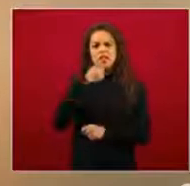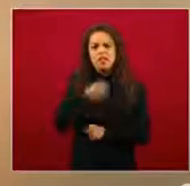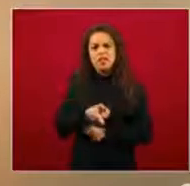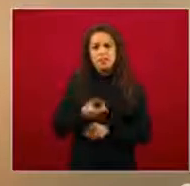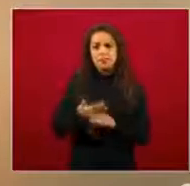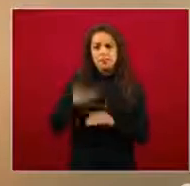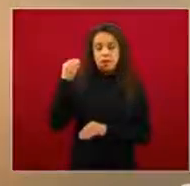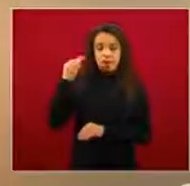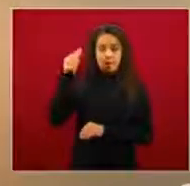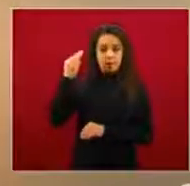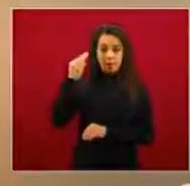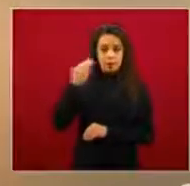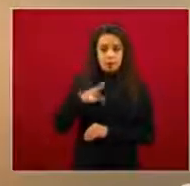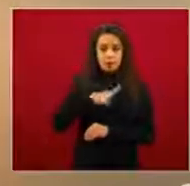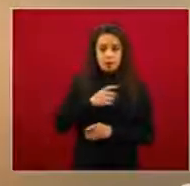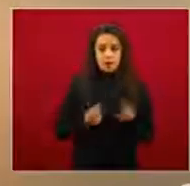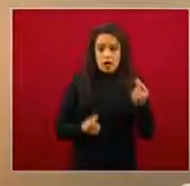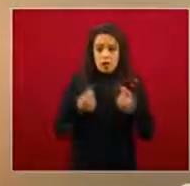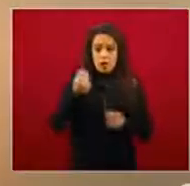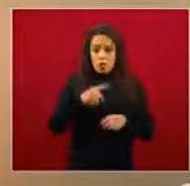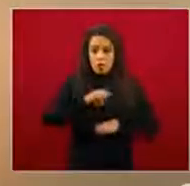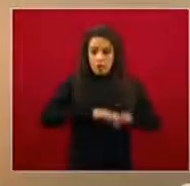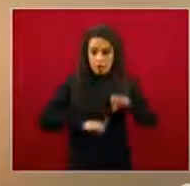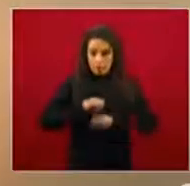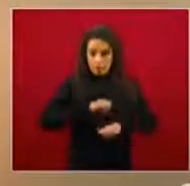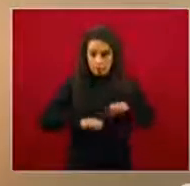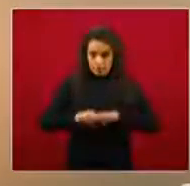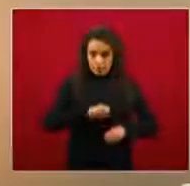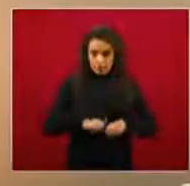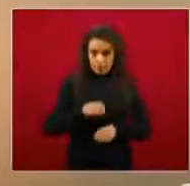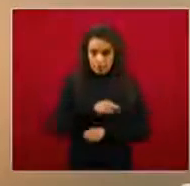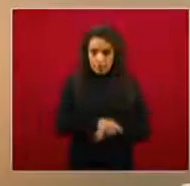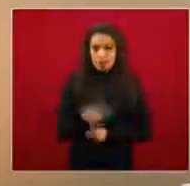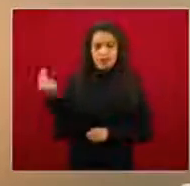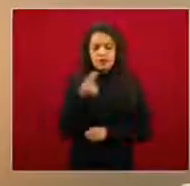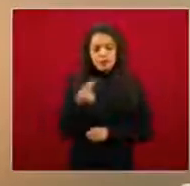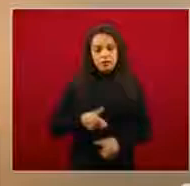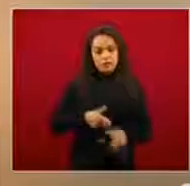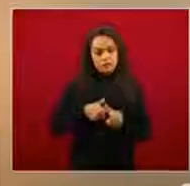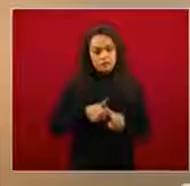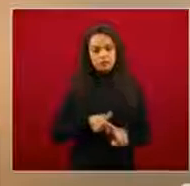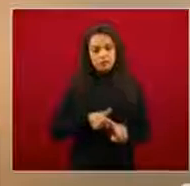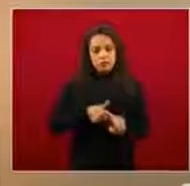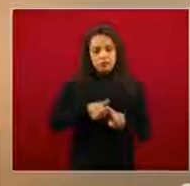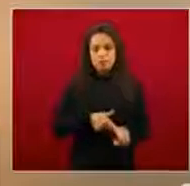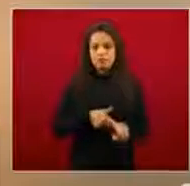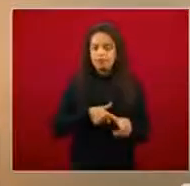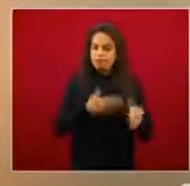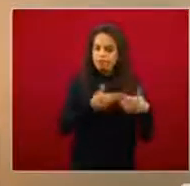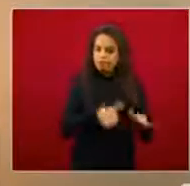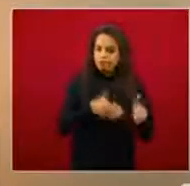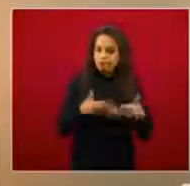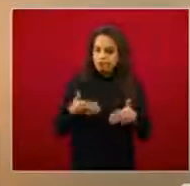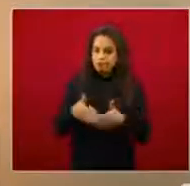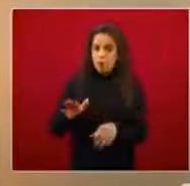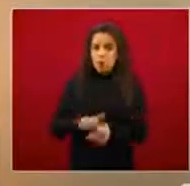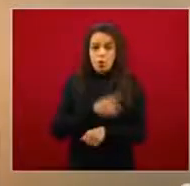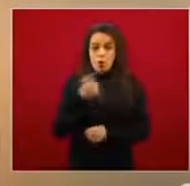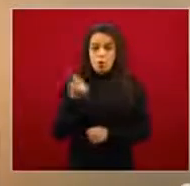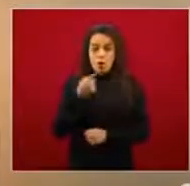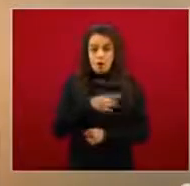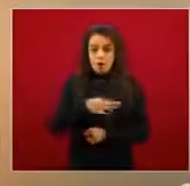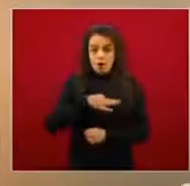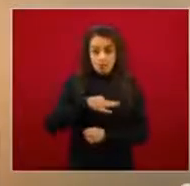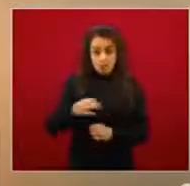since March, there was a series of companies and economical activities that must continue working because in the middle